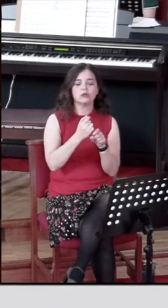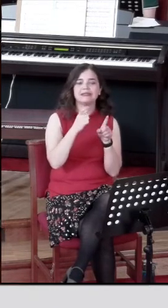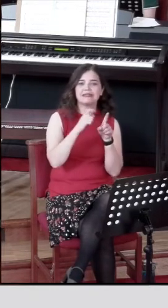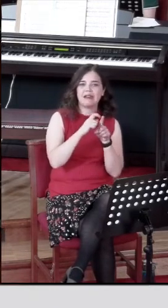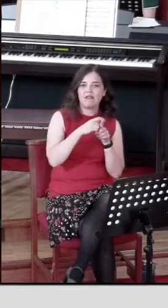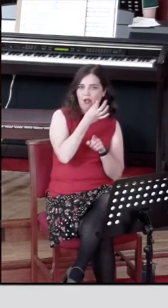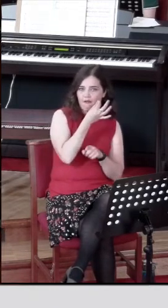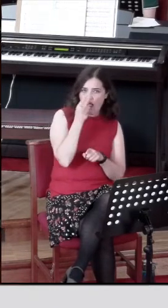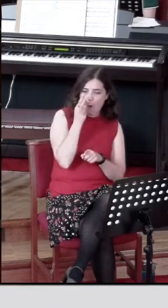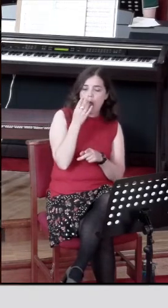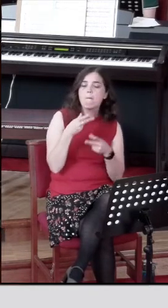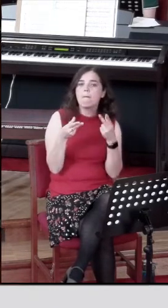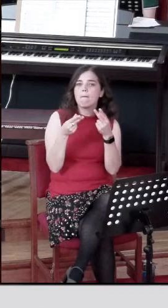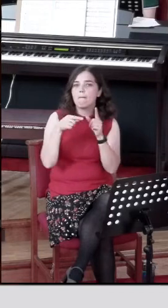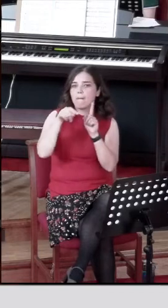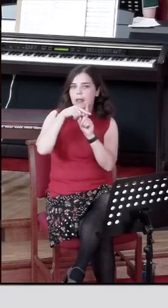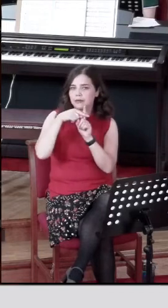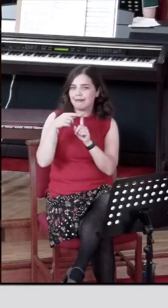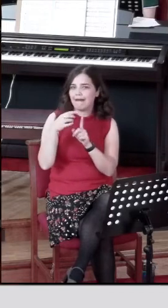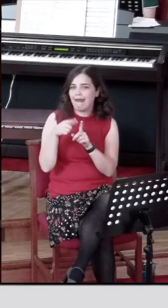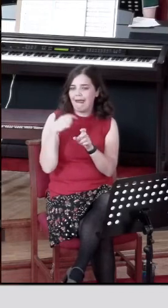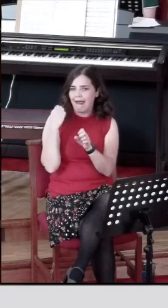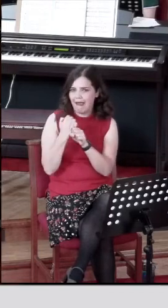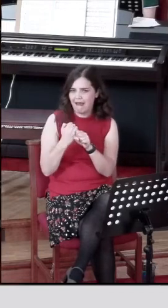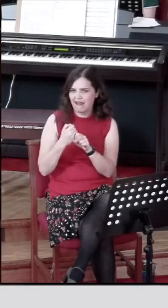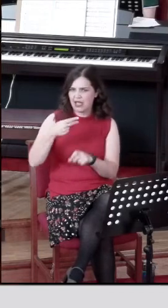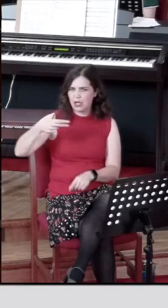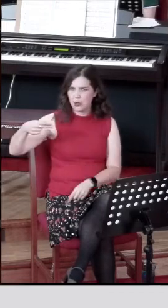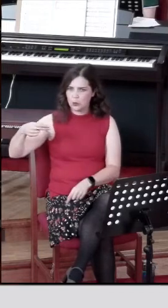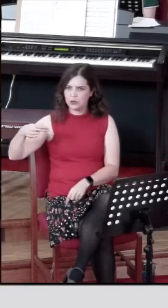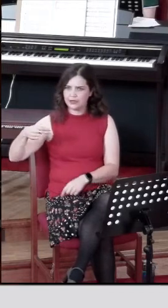egg equals Easter.